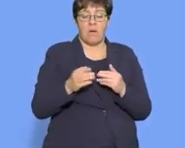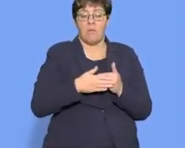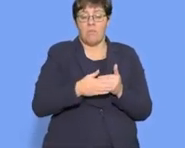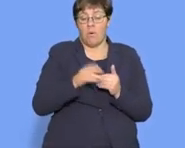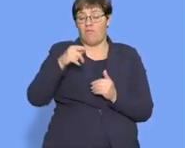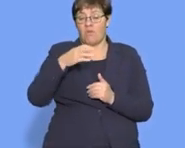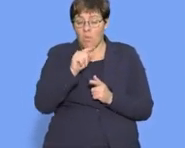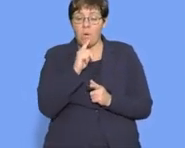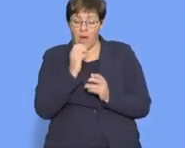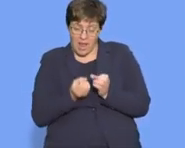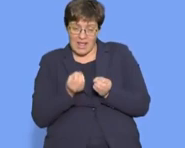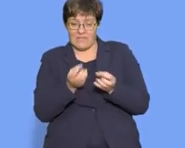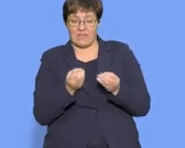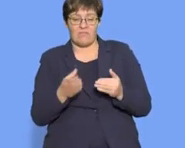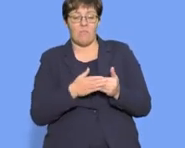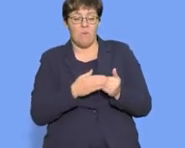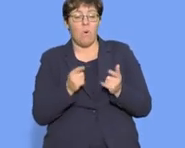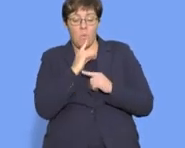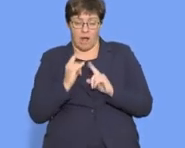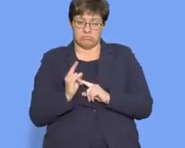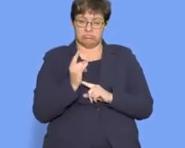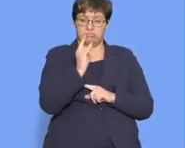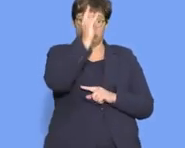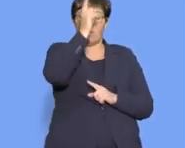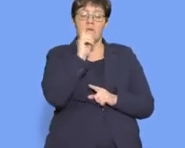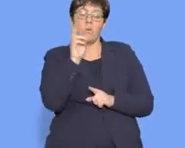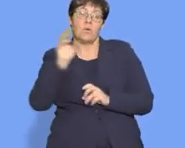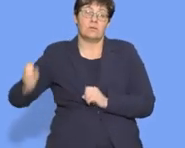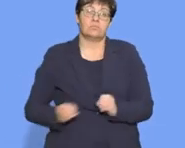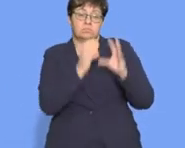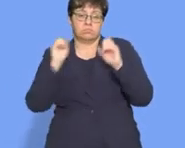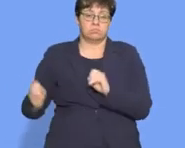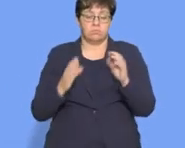more water upwards because it's going to have more leaves.